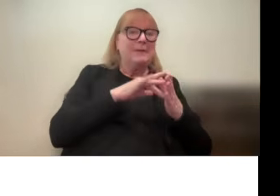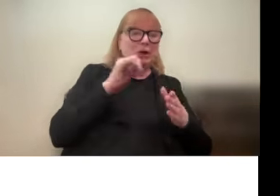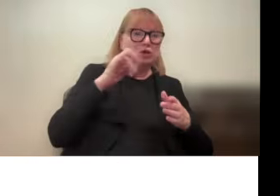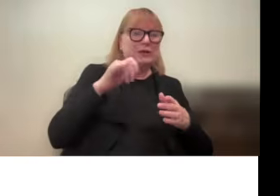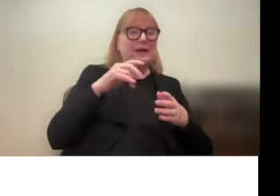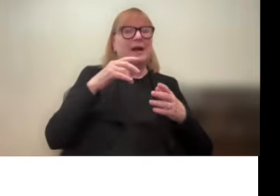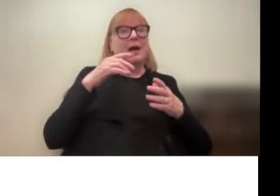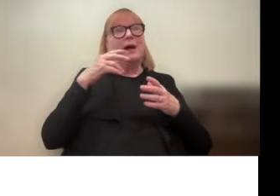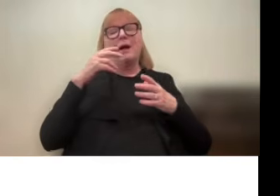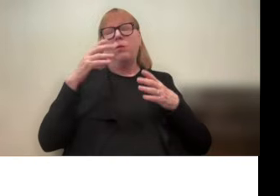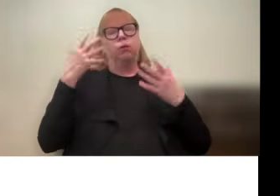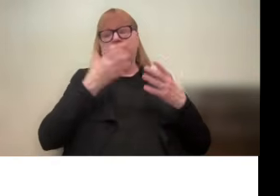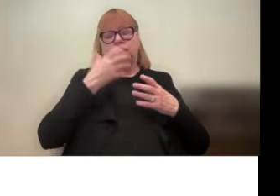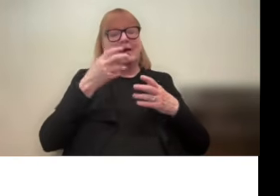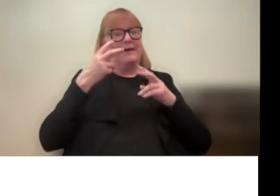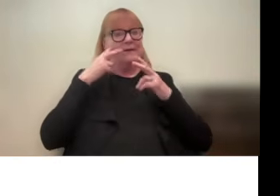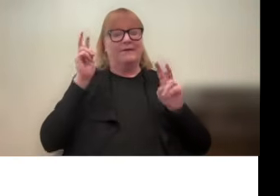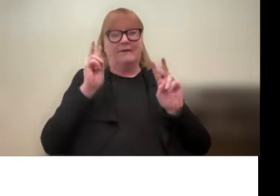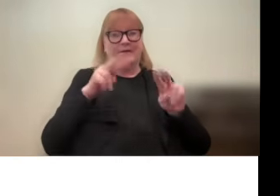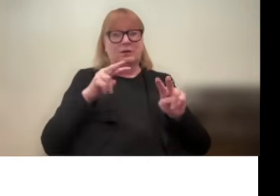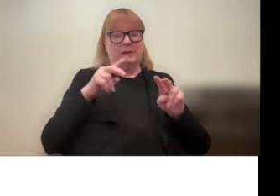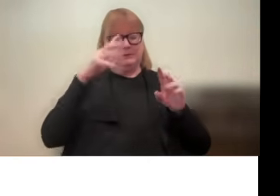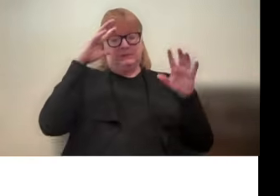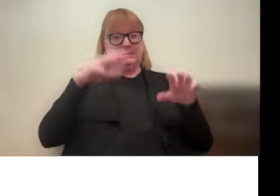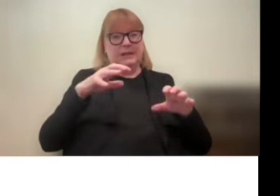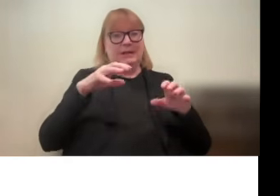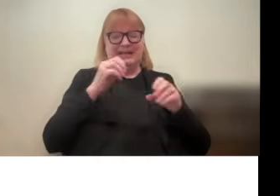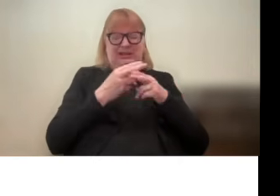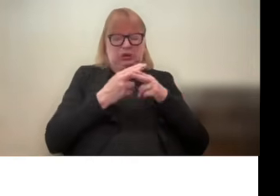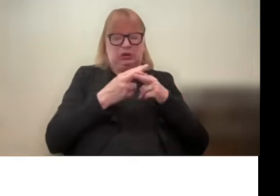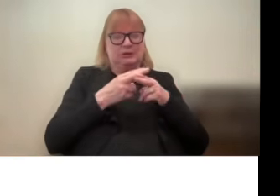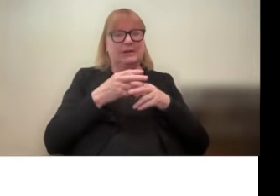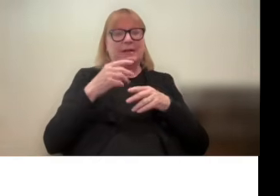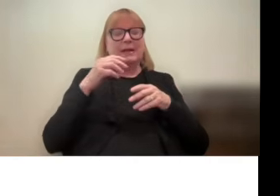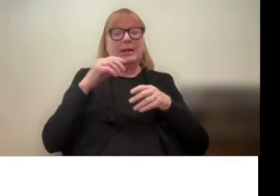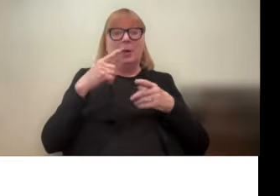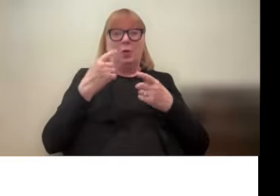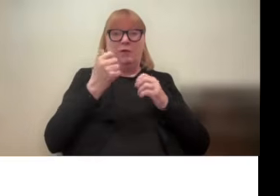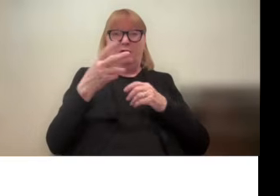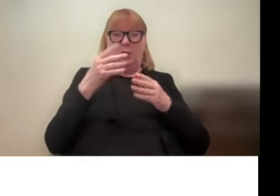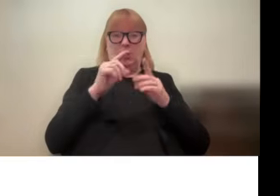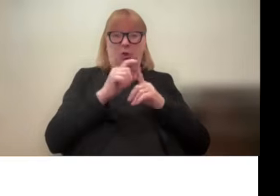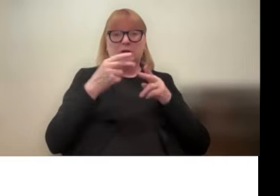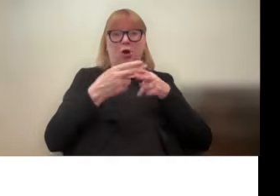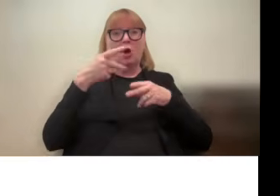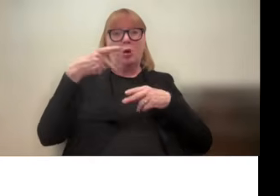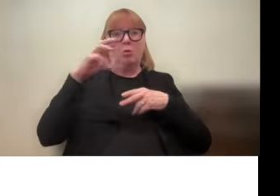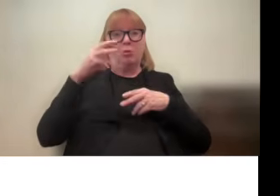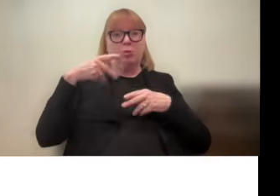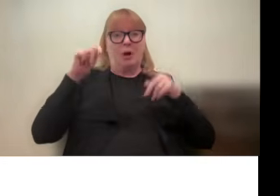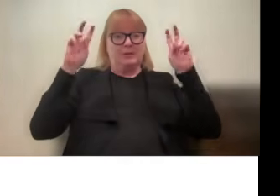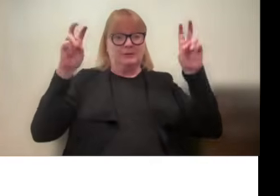visually stunning images in a matter of seconds. With just a few words, what we call the prompt, users can instruct these tools to